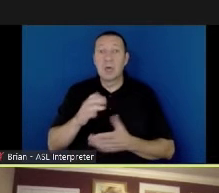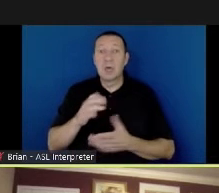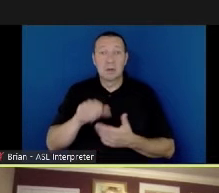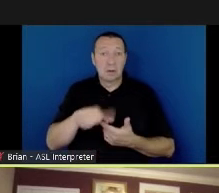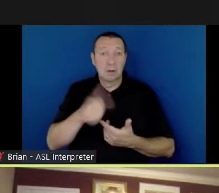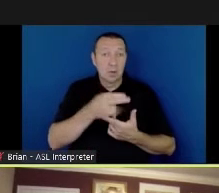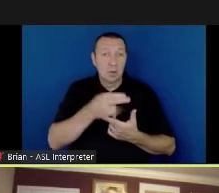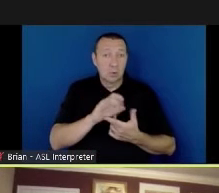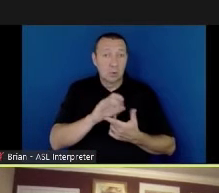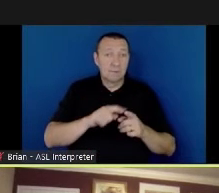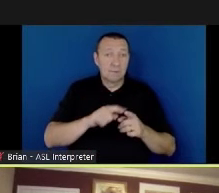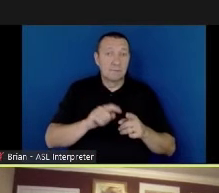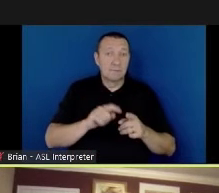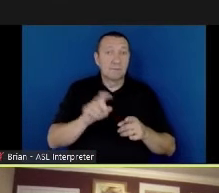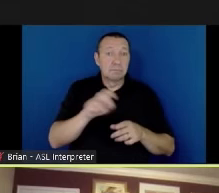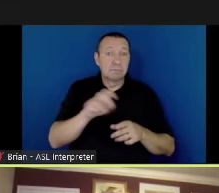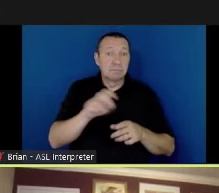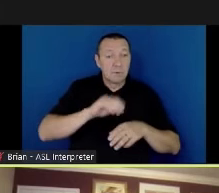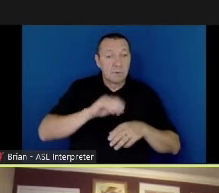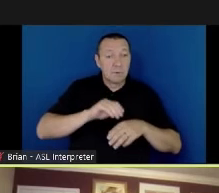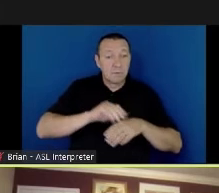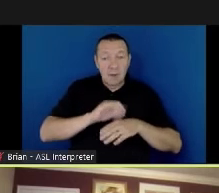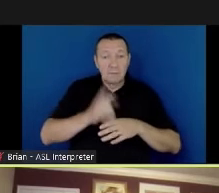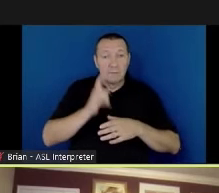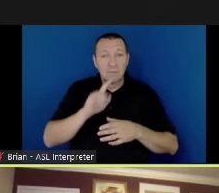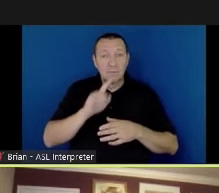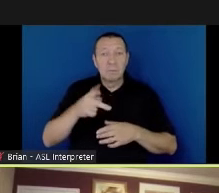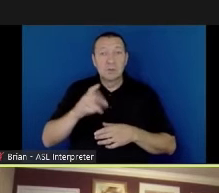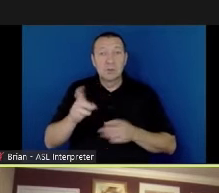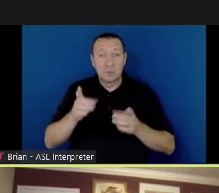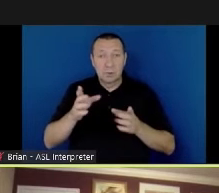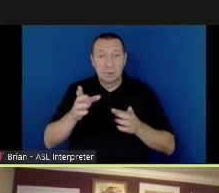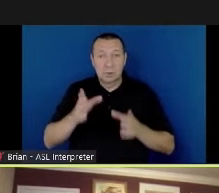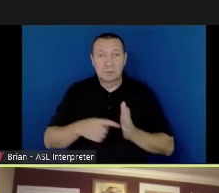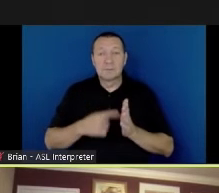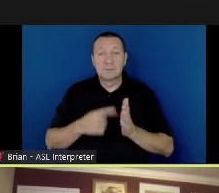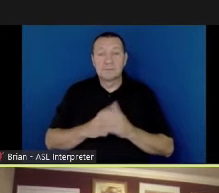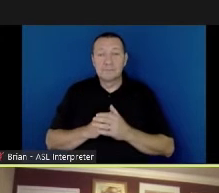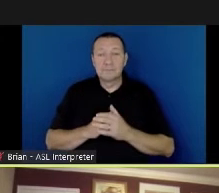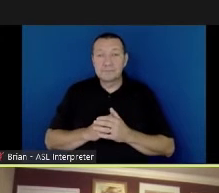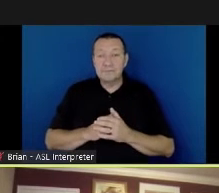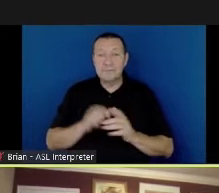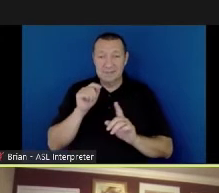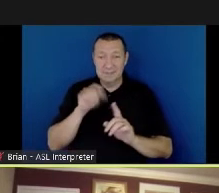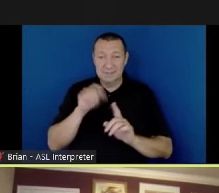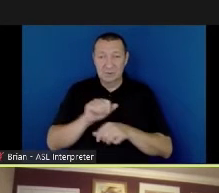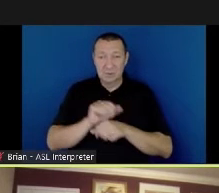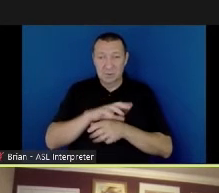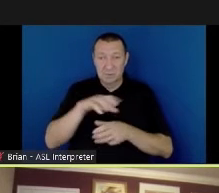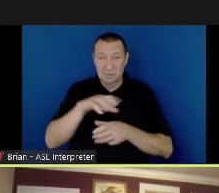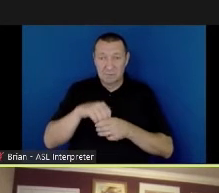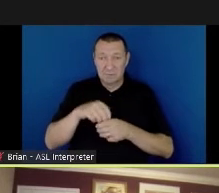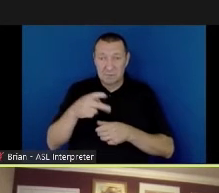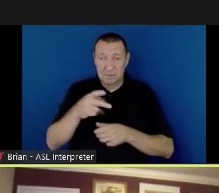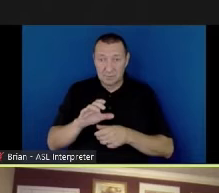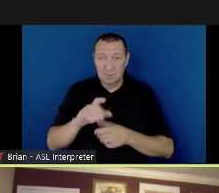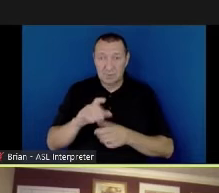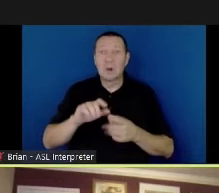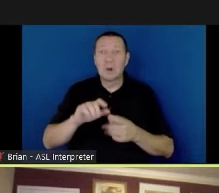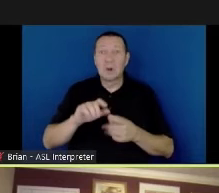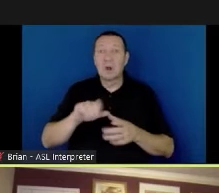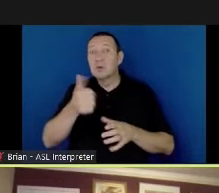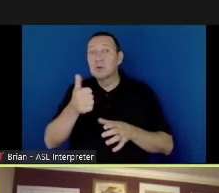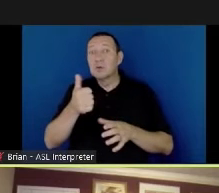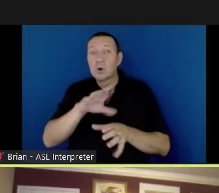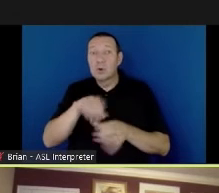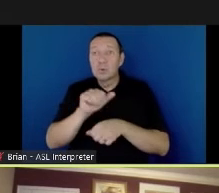oftentimes advising the Peace Corps director. Outside of Peace Corps, all of Kate's jobs have had one thing in